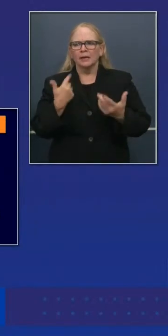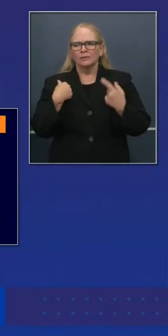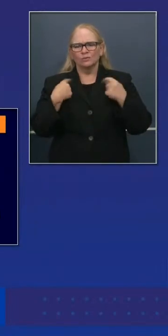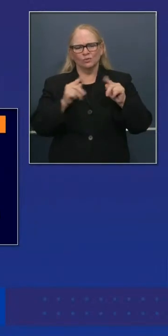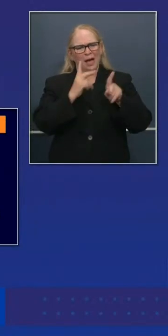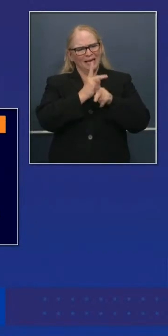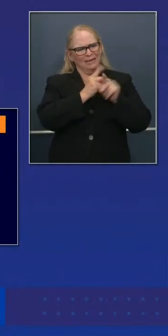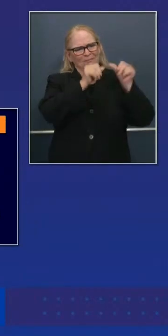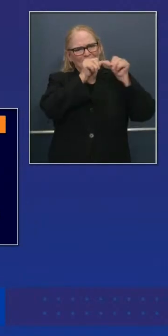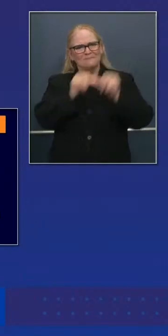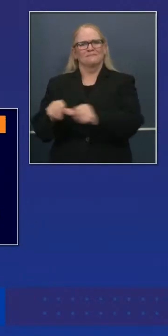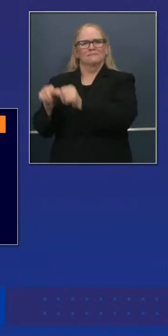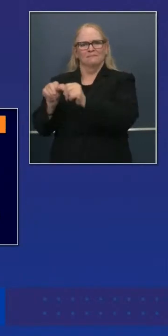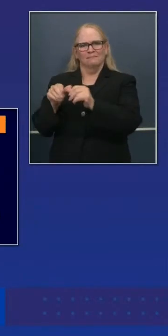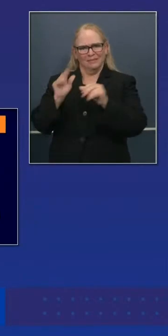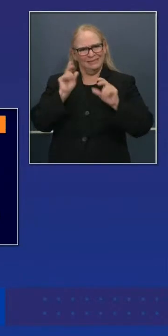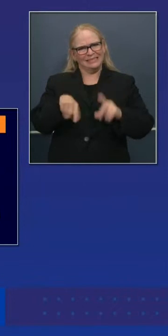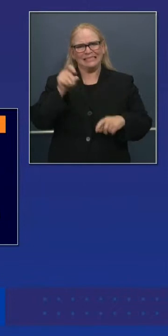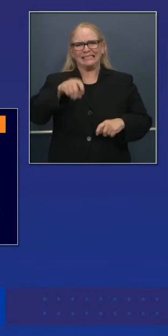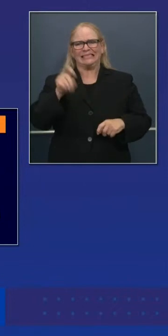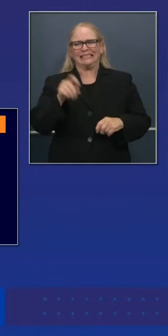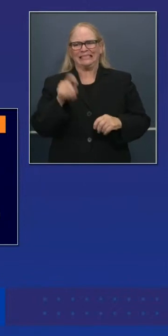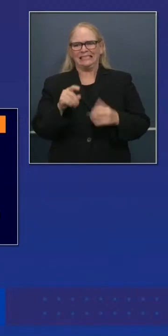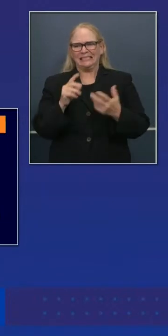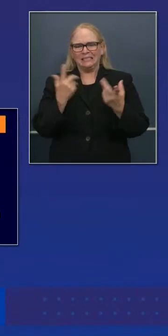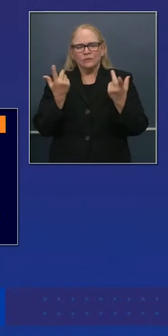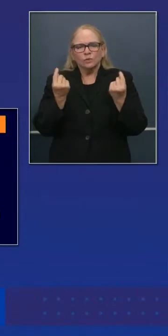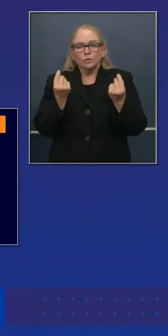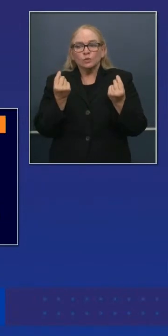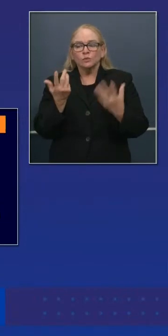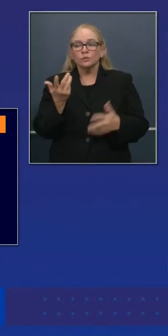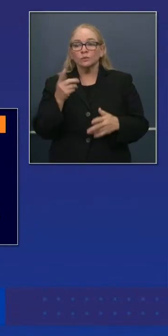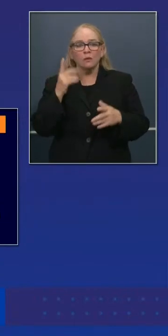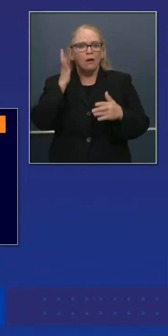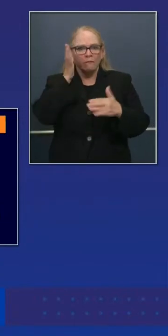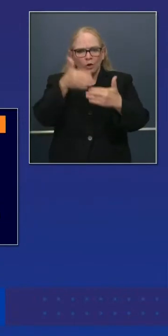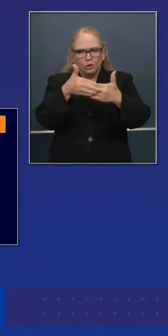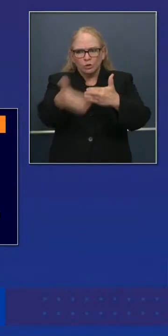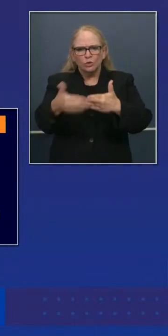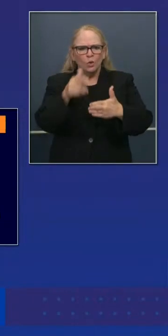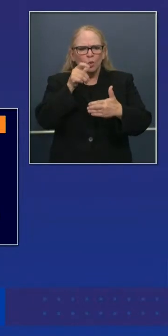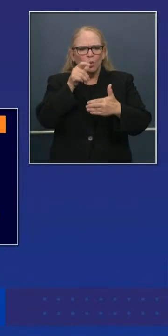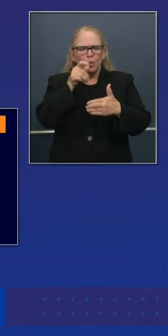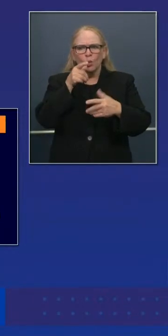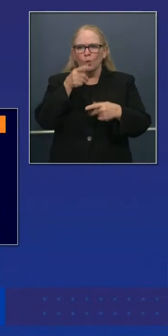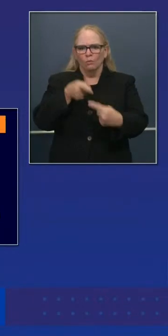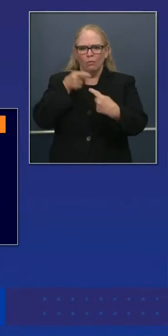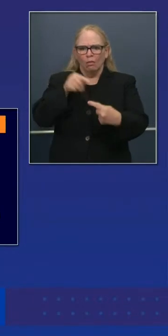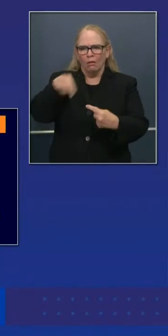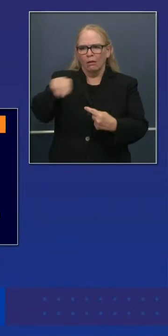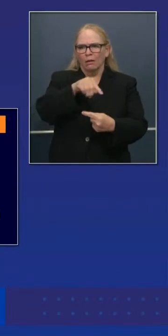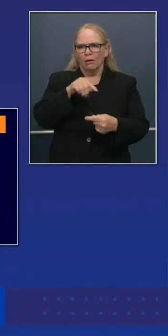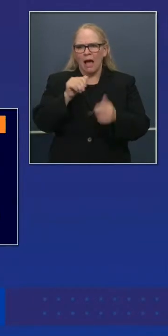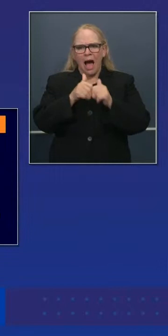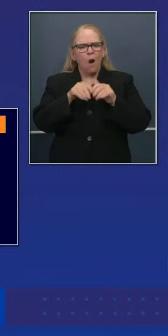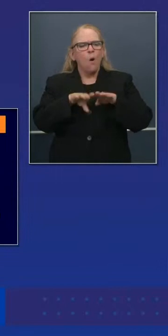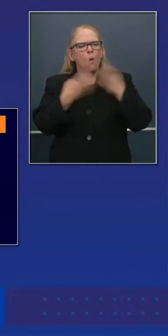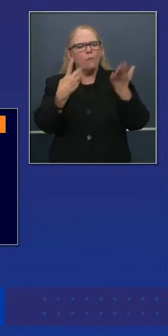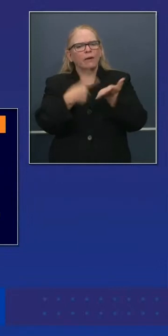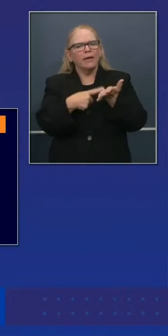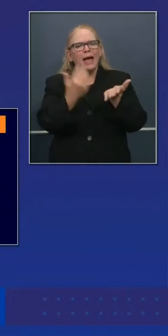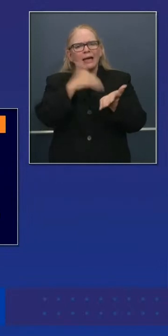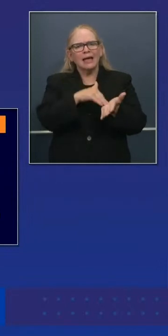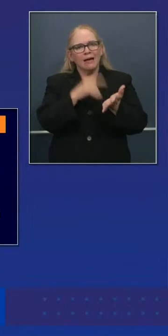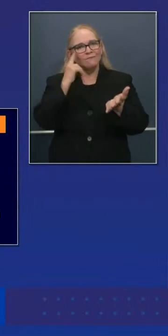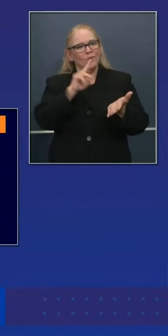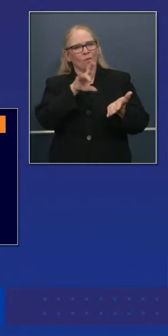believe or hope a bridge program to the future as it relates to restarting these conversations federally is this